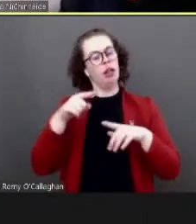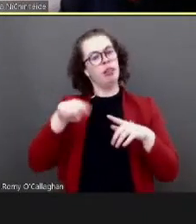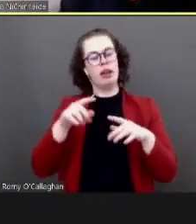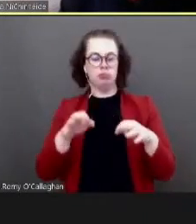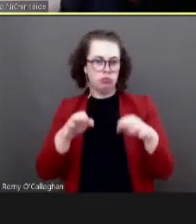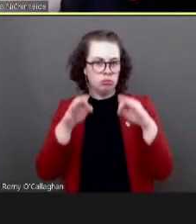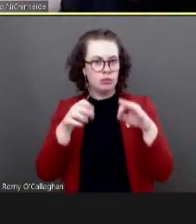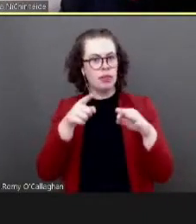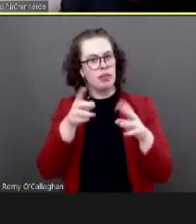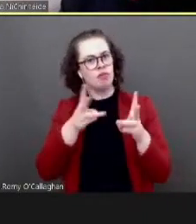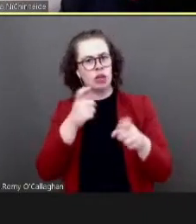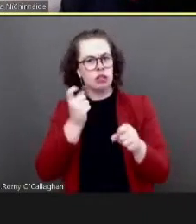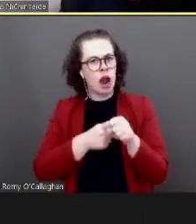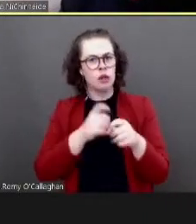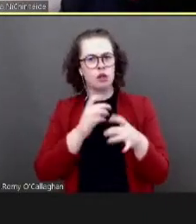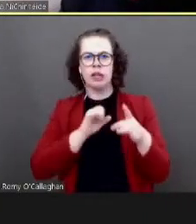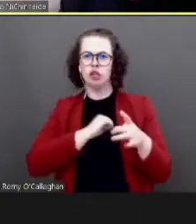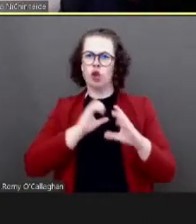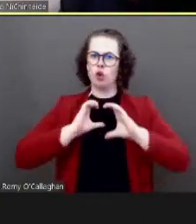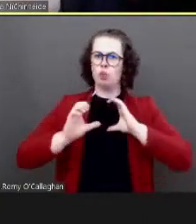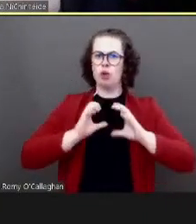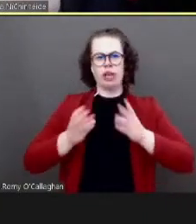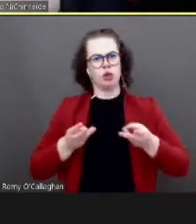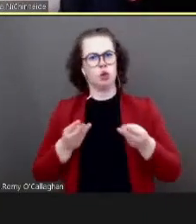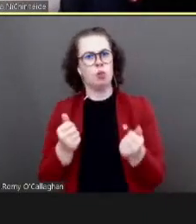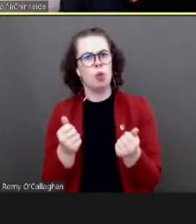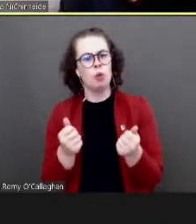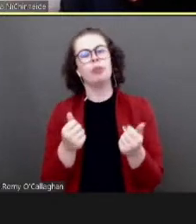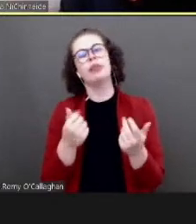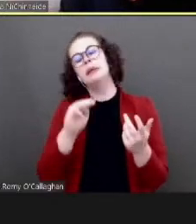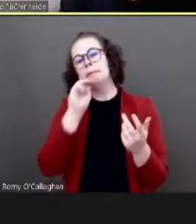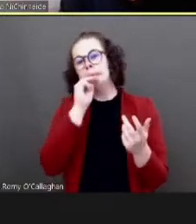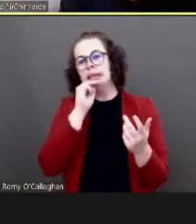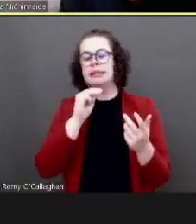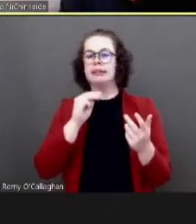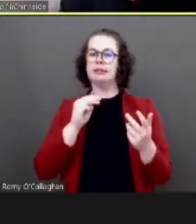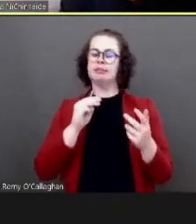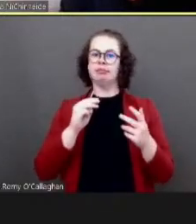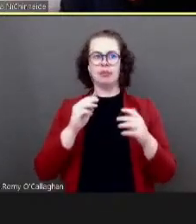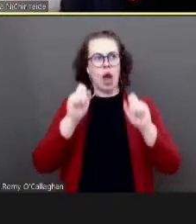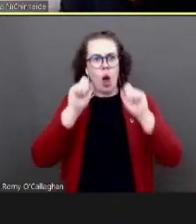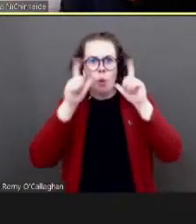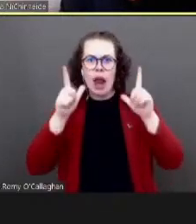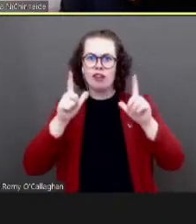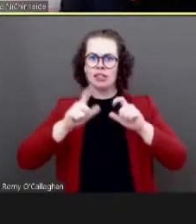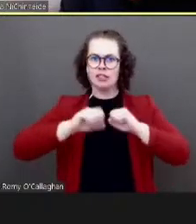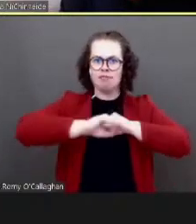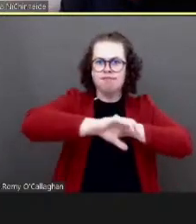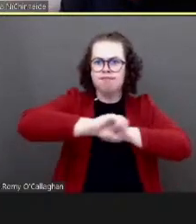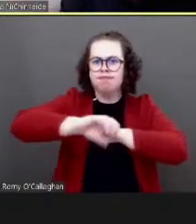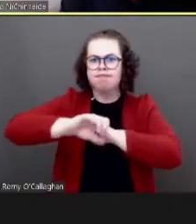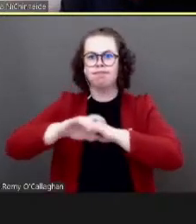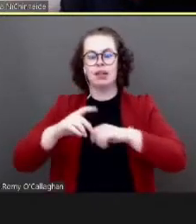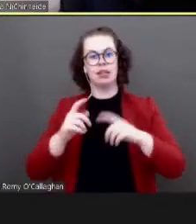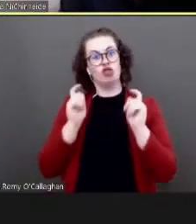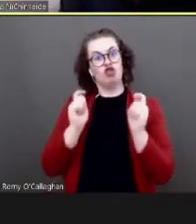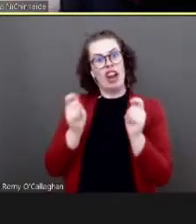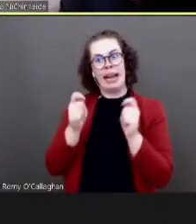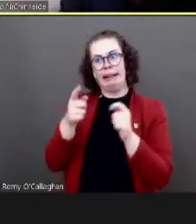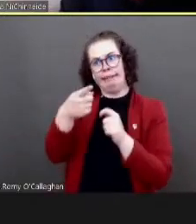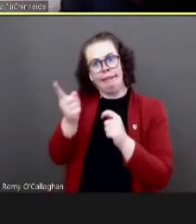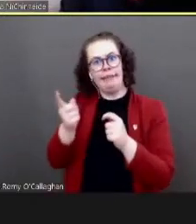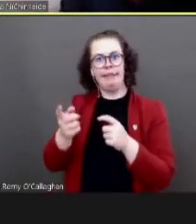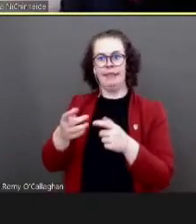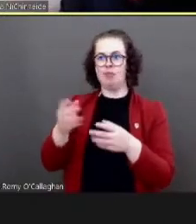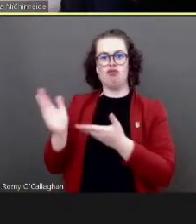of facilitating communications or in terms of facilitating awareness training and provision, and